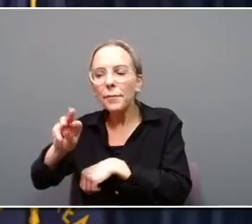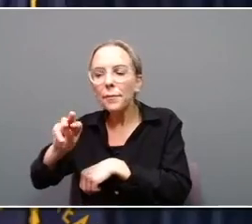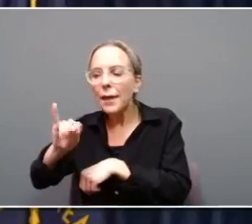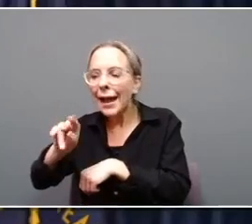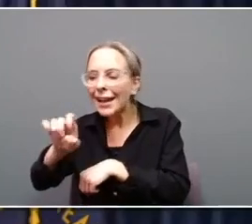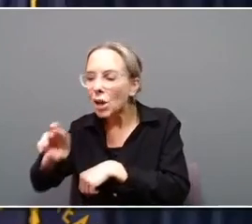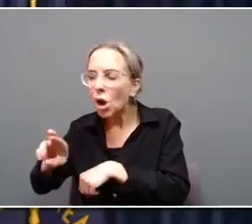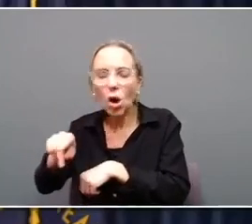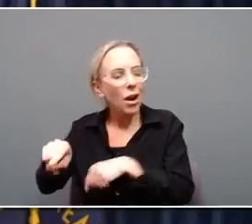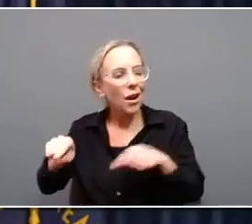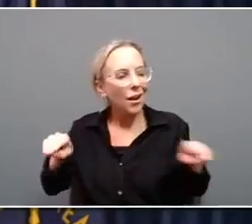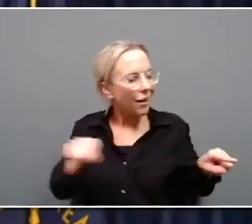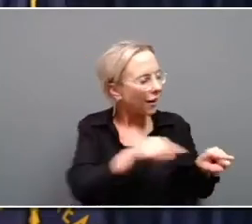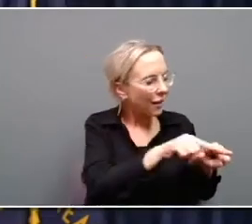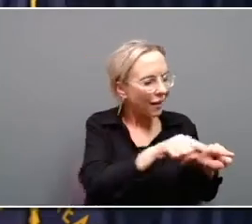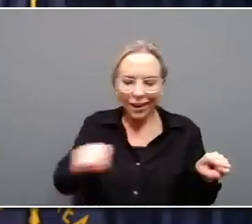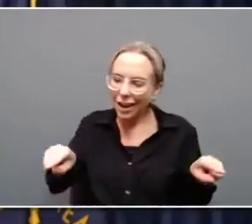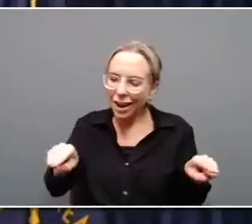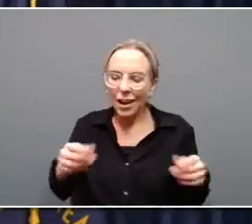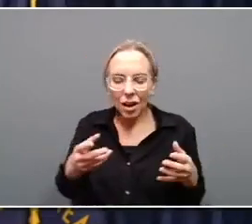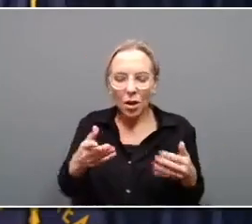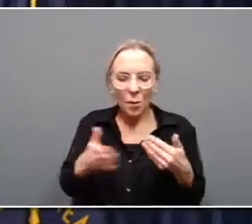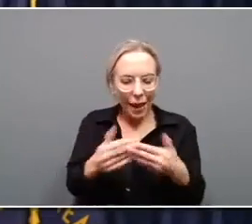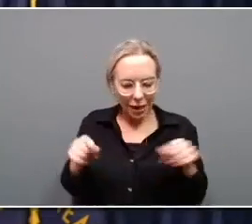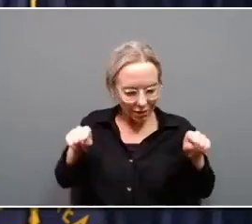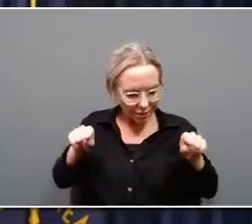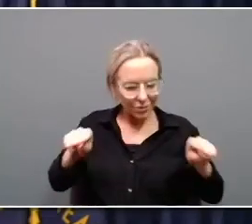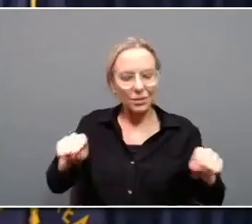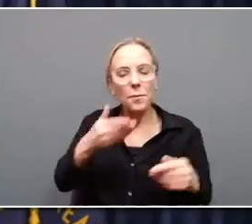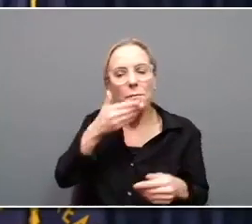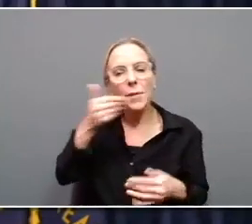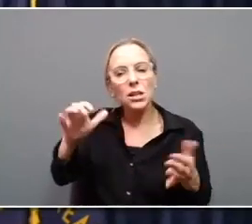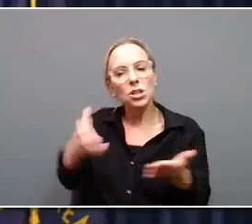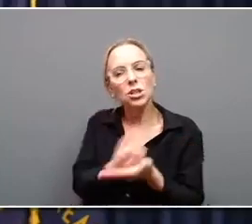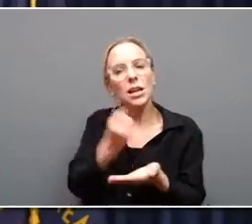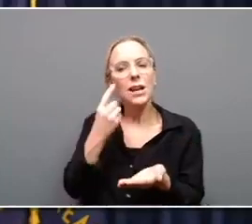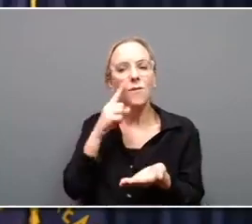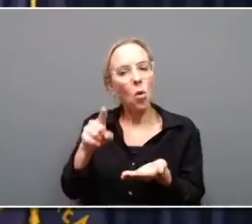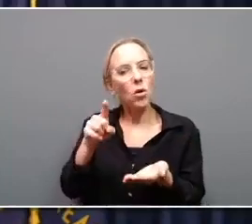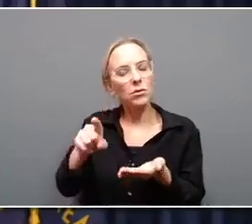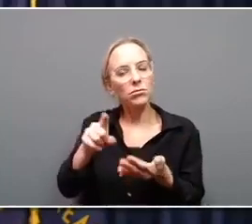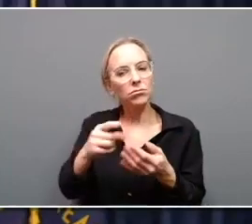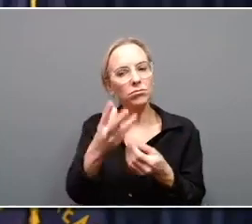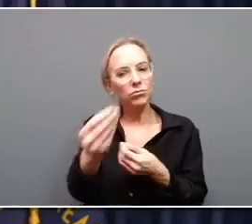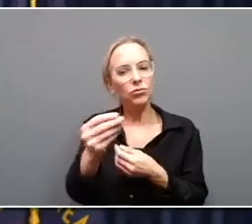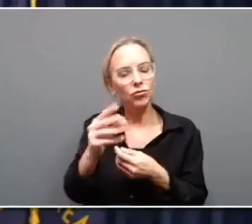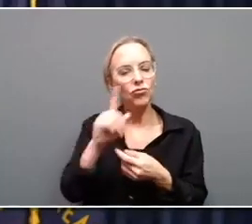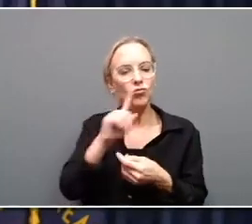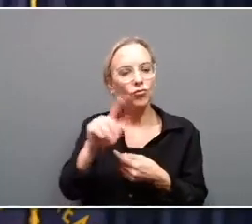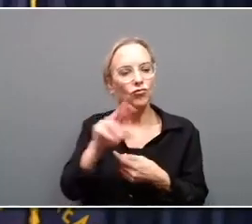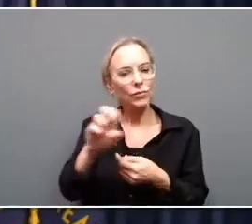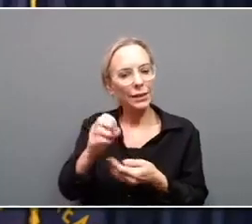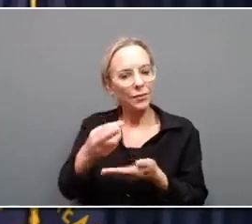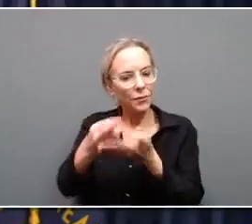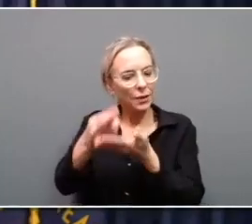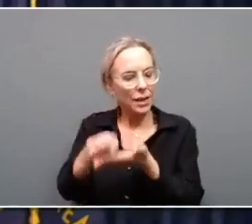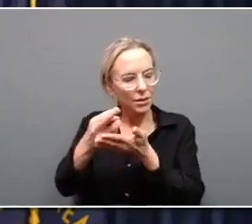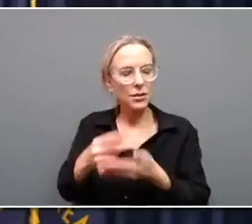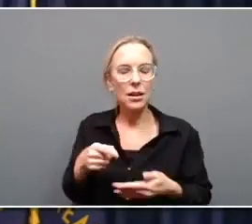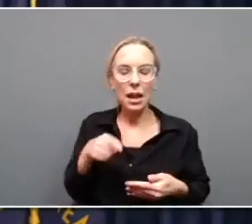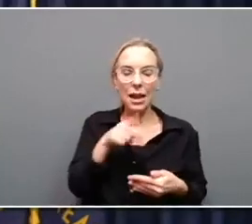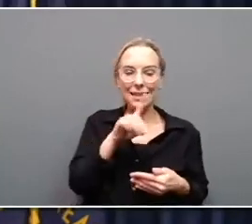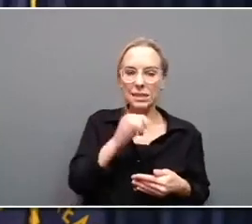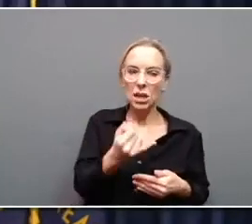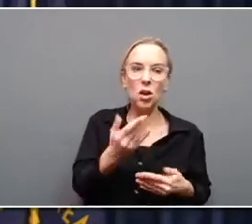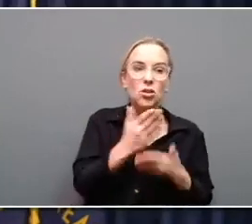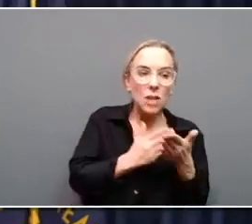chance toward rehabilitation. Of course, this is just one part of DJJ. I think a lot of the other parts are working really well, and how